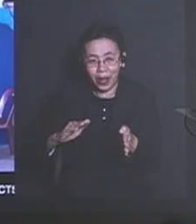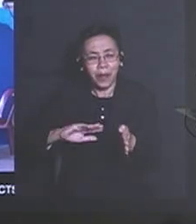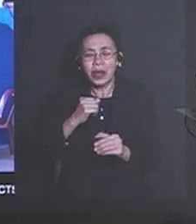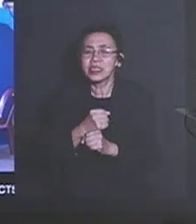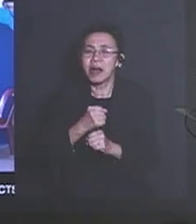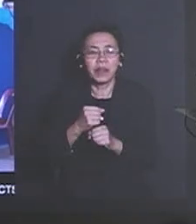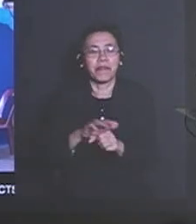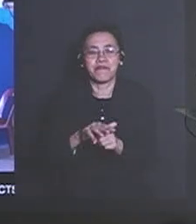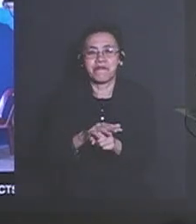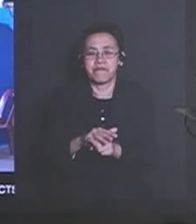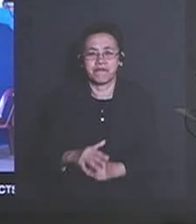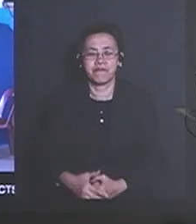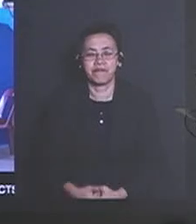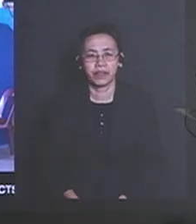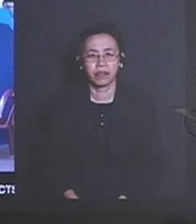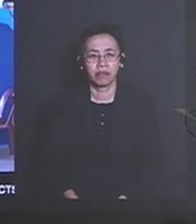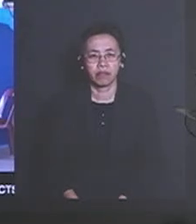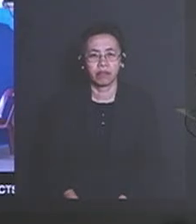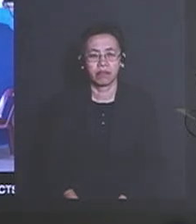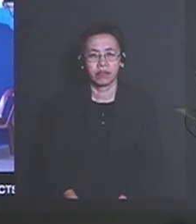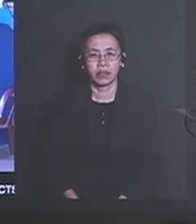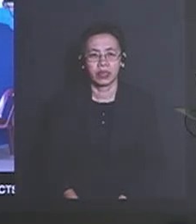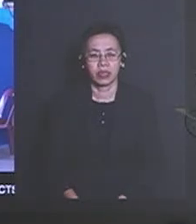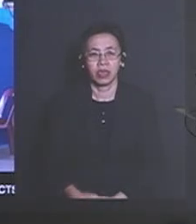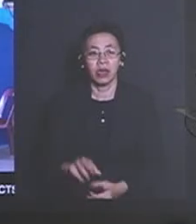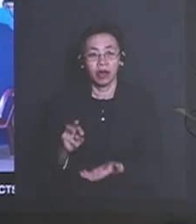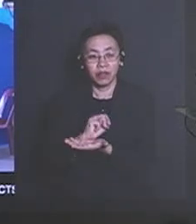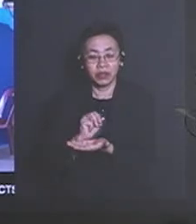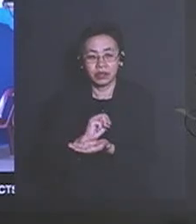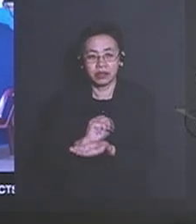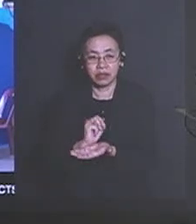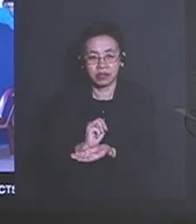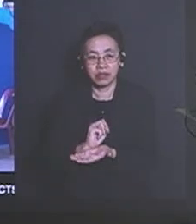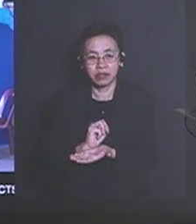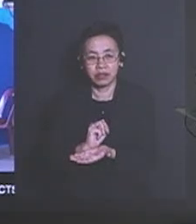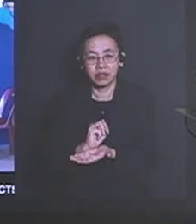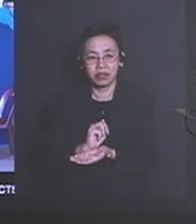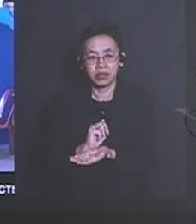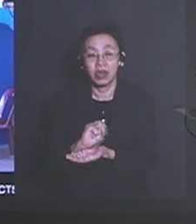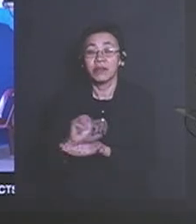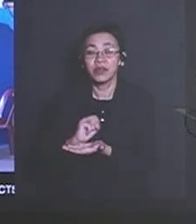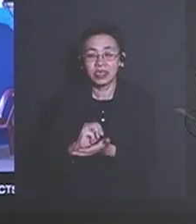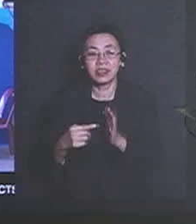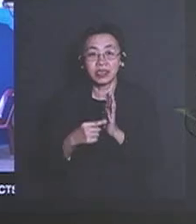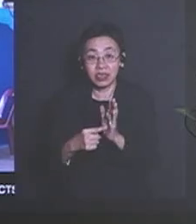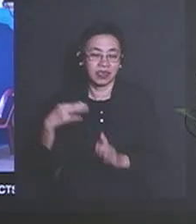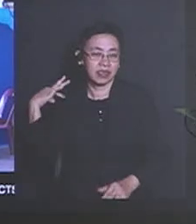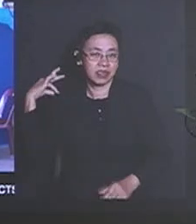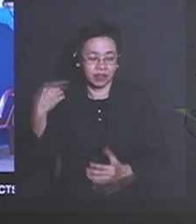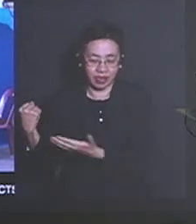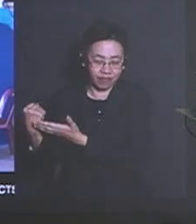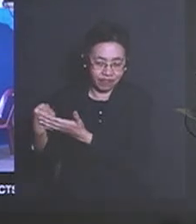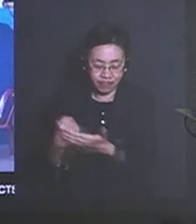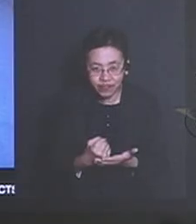And again, the foundation had invited a group of volunteers come to participate with the construction.